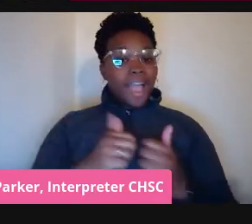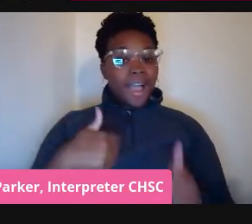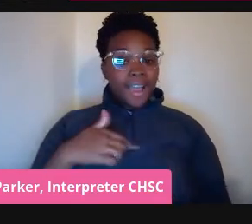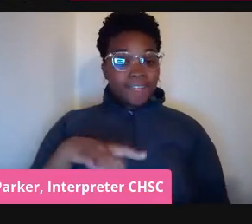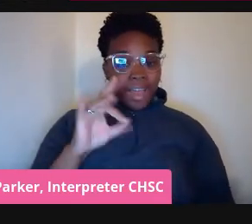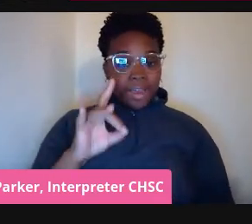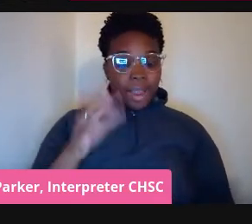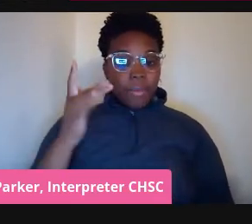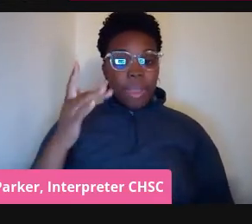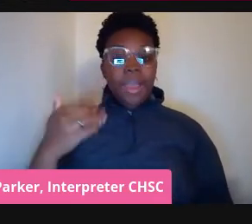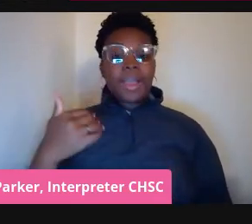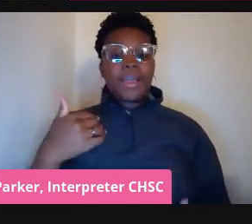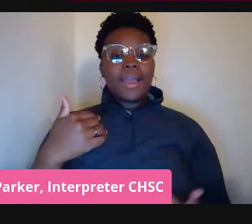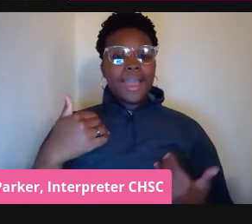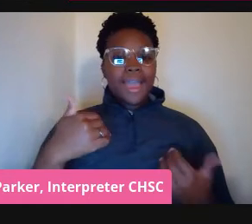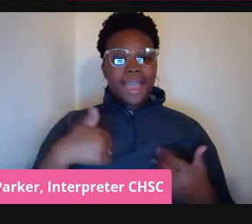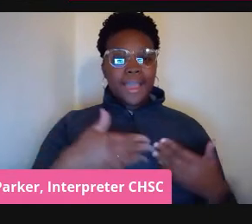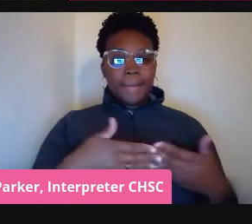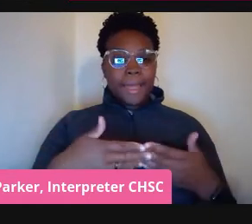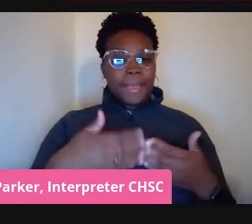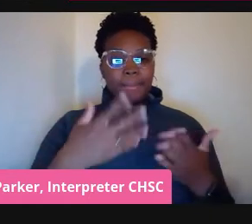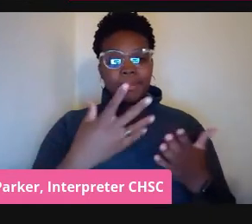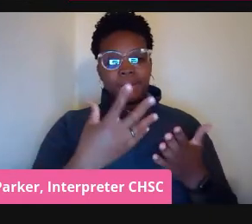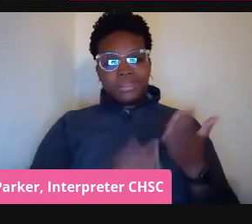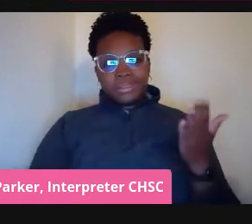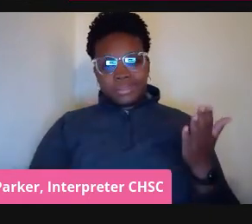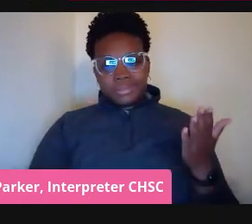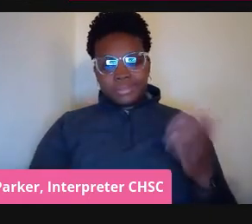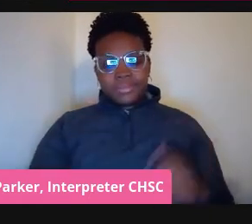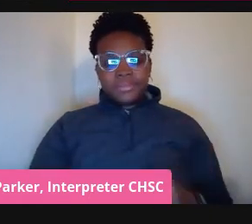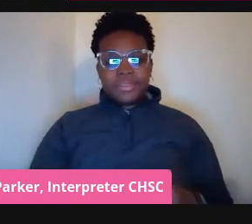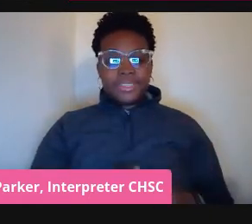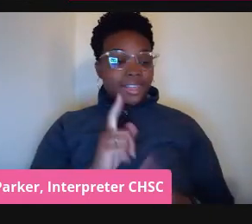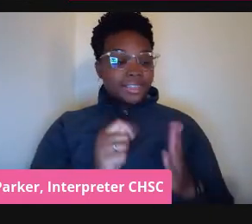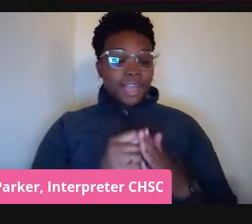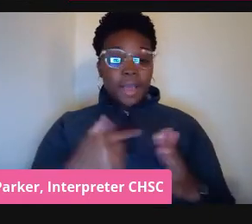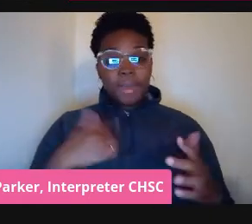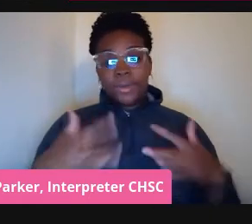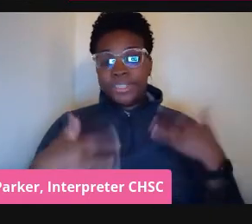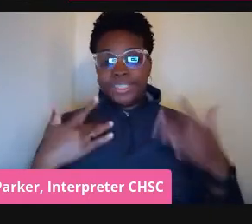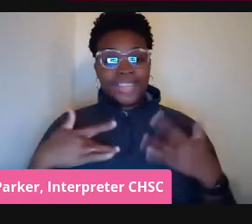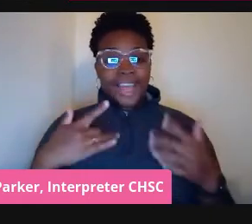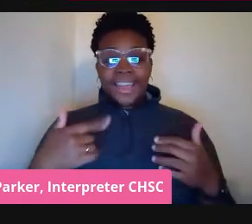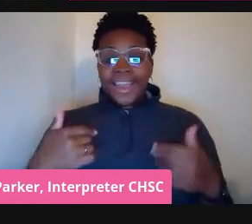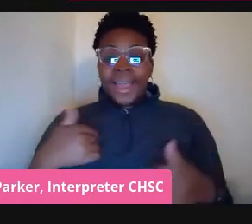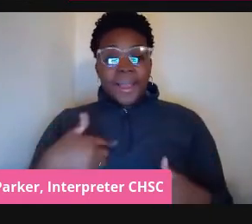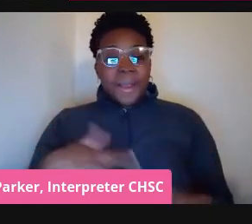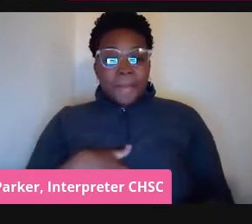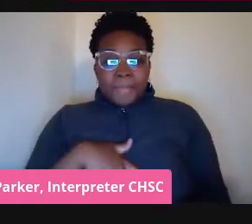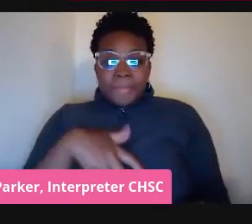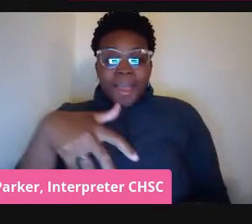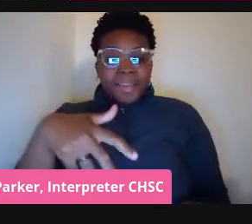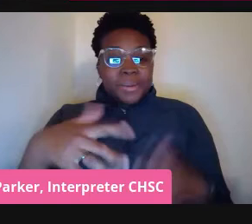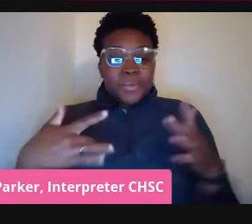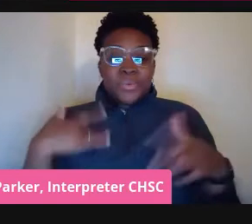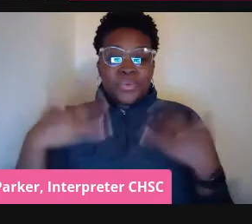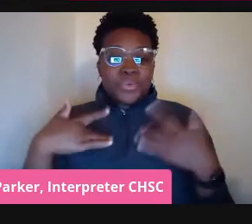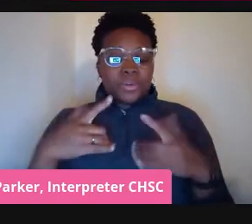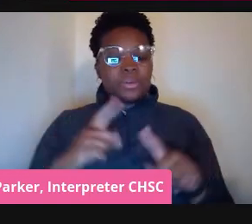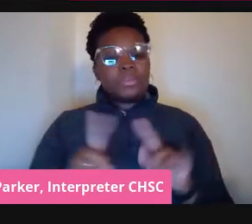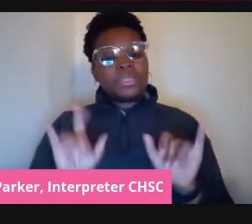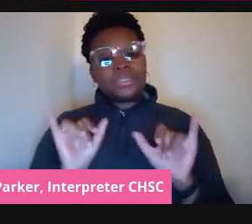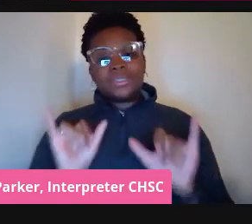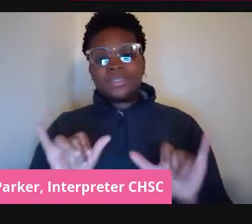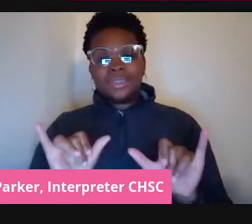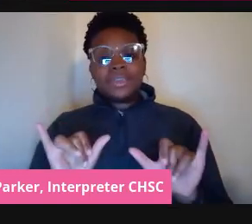I was having a miscarriage. At the time, I was excited about the fact that I had even gotten pregnant, but, you know, yet and still, it